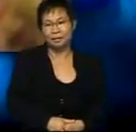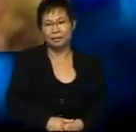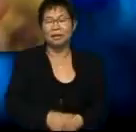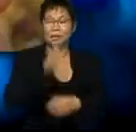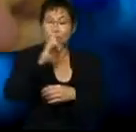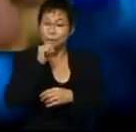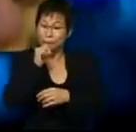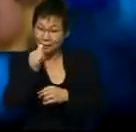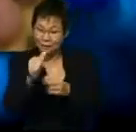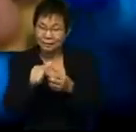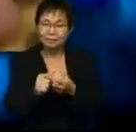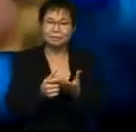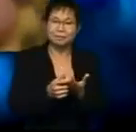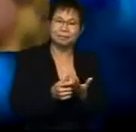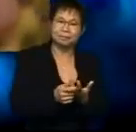red beans,